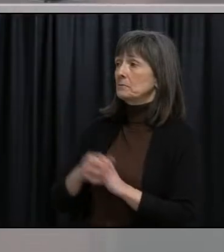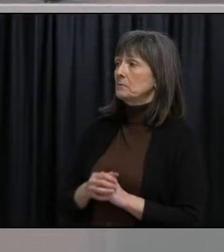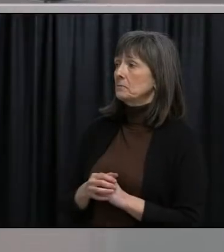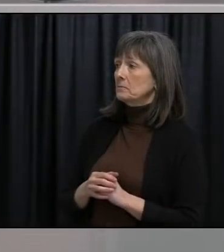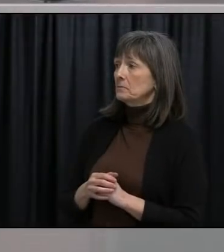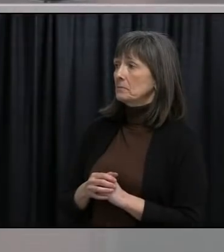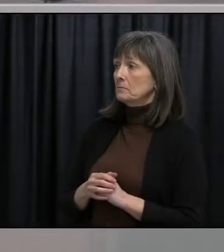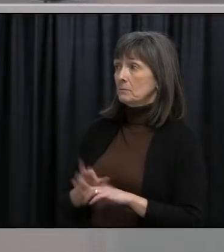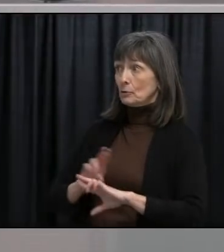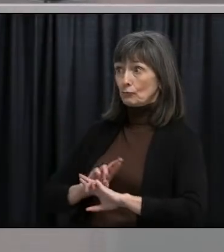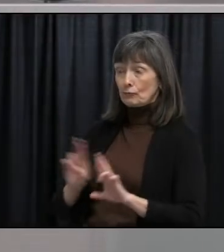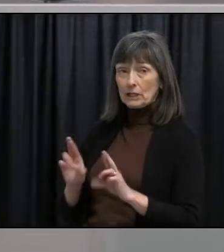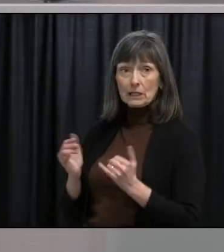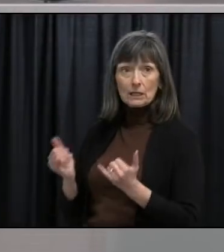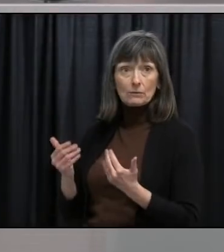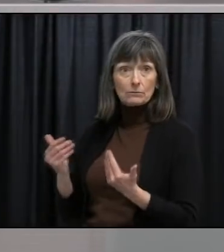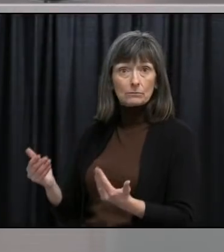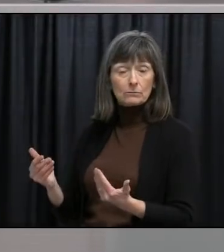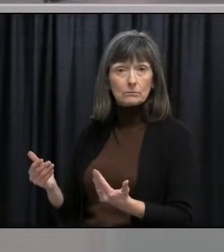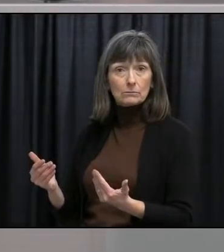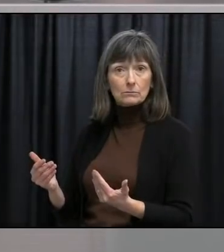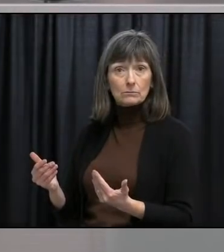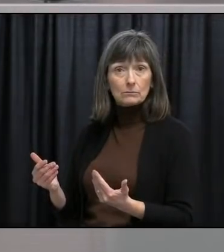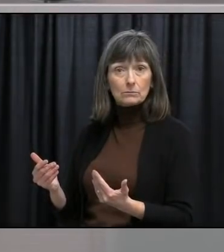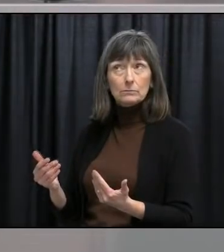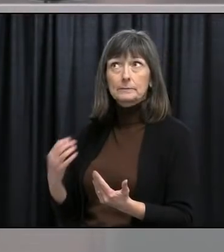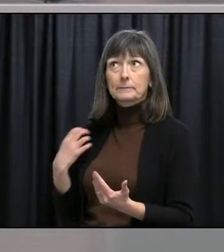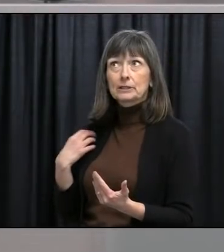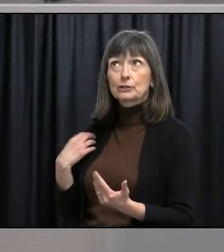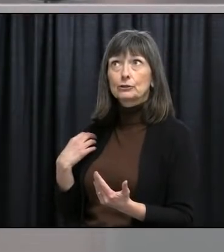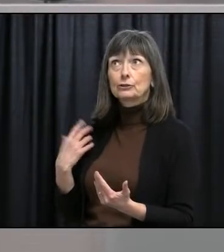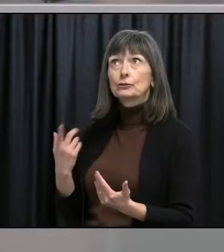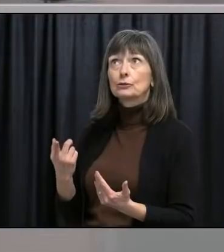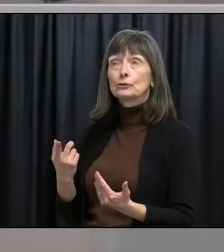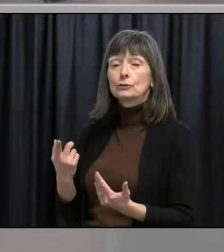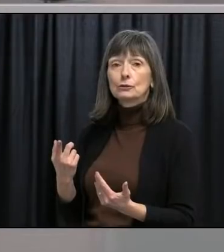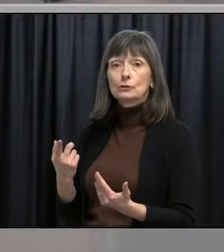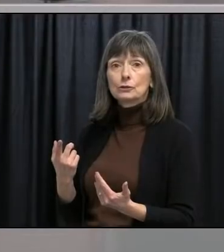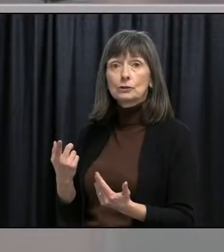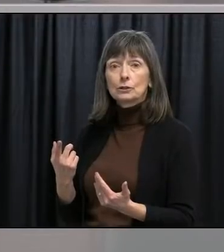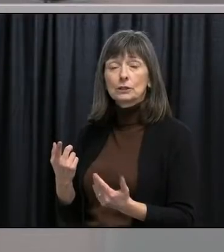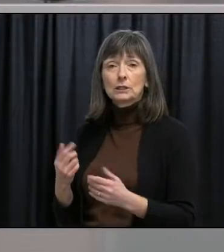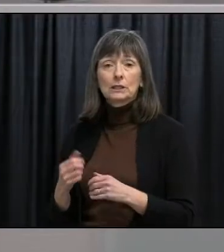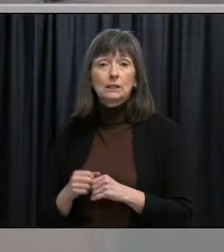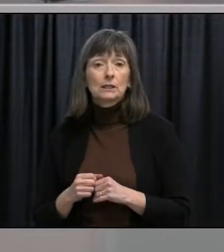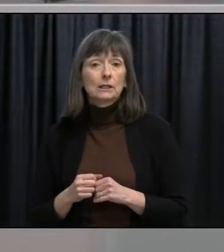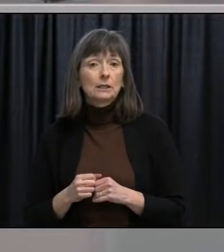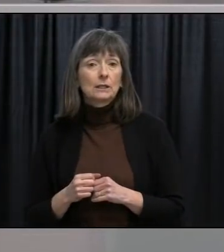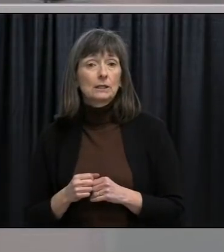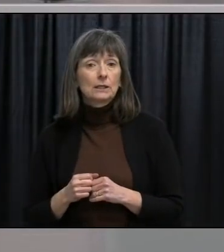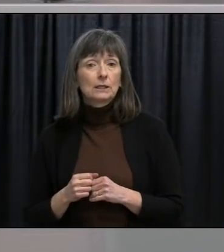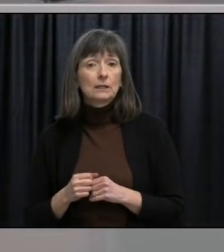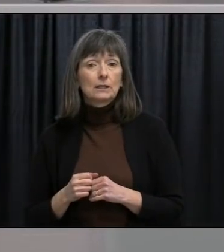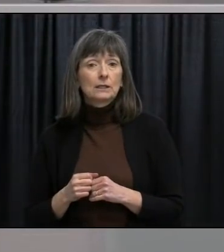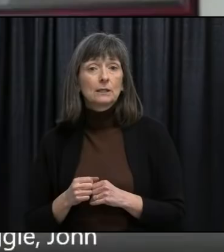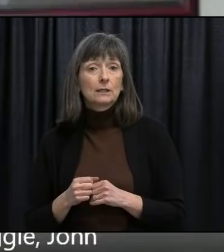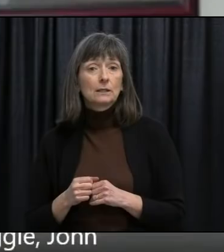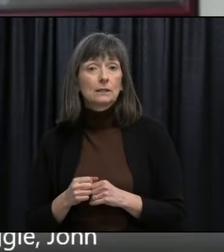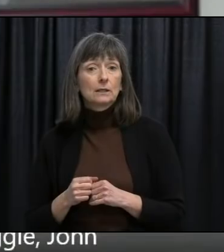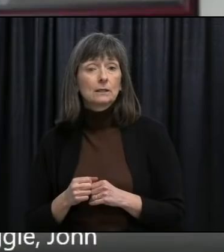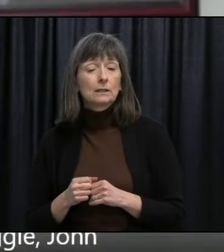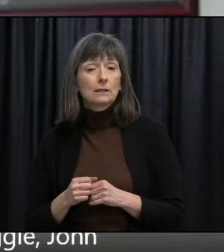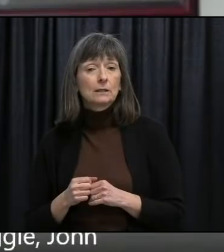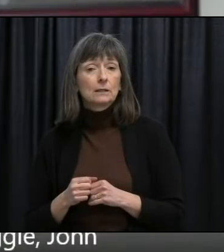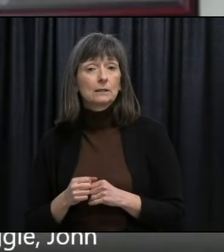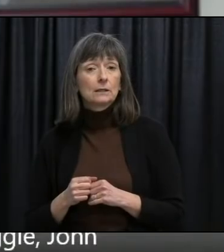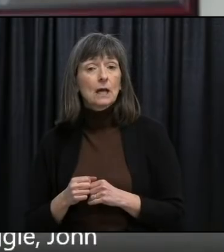live now? Probably best for you, Minister. Yes. In actual fact, yes, I checked before